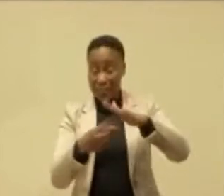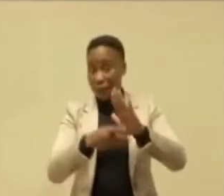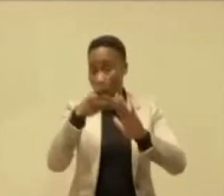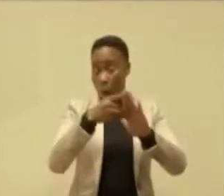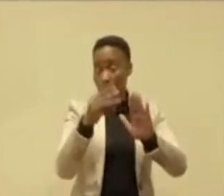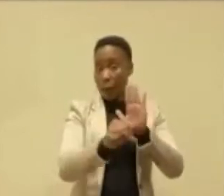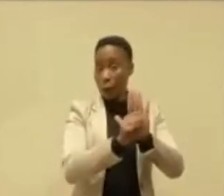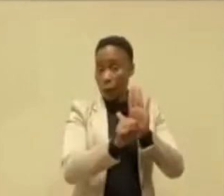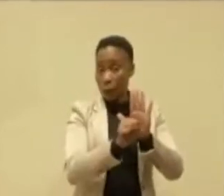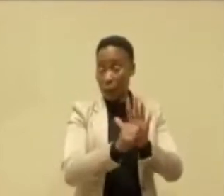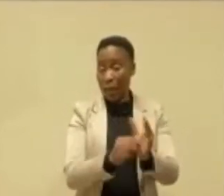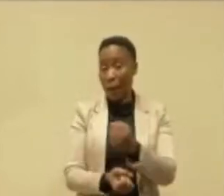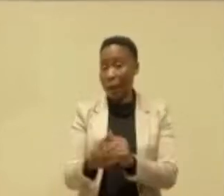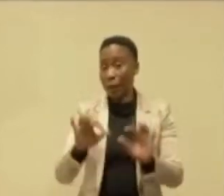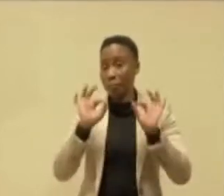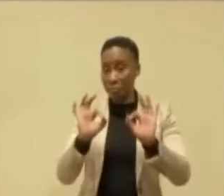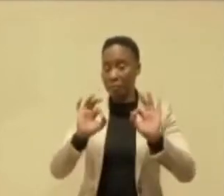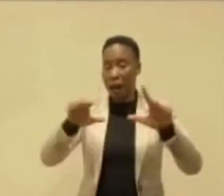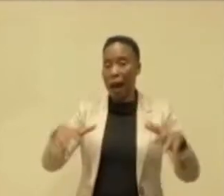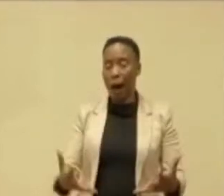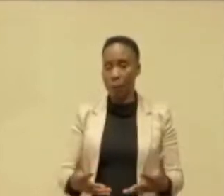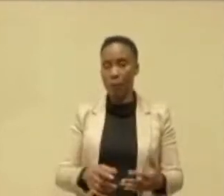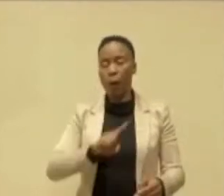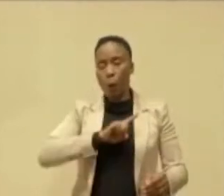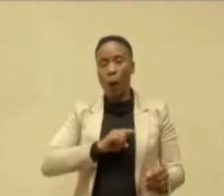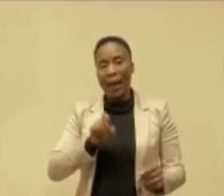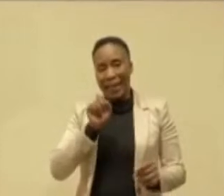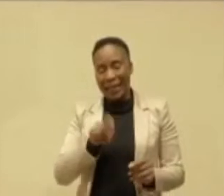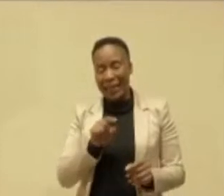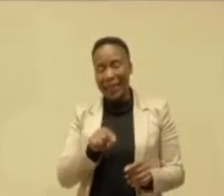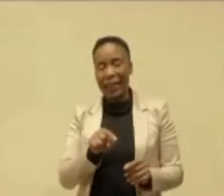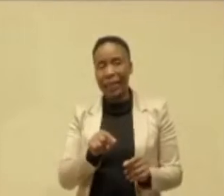realized because school district development model